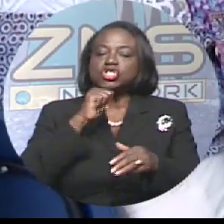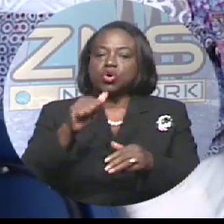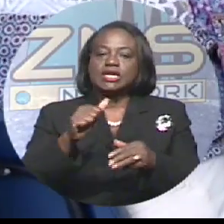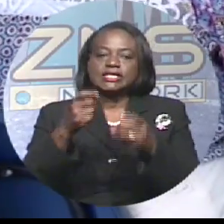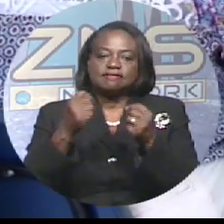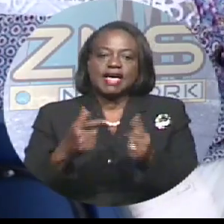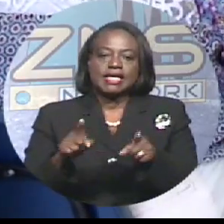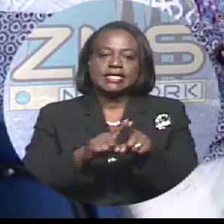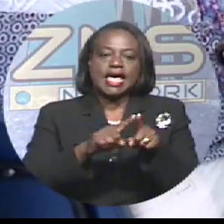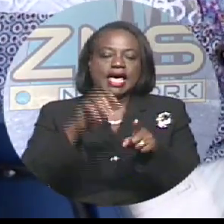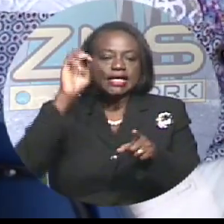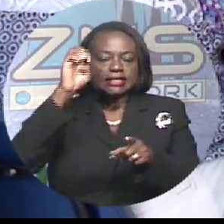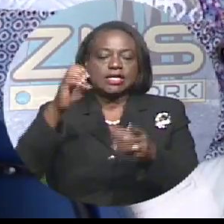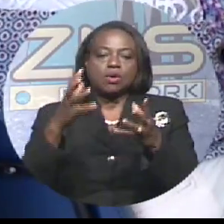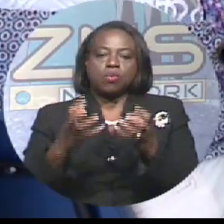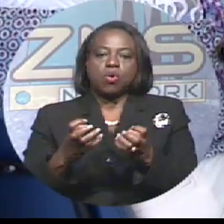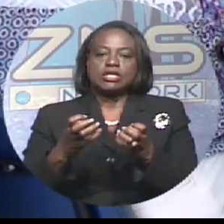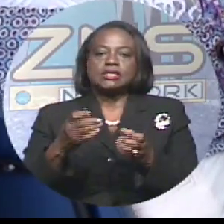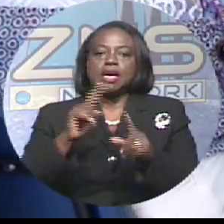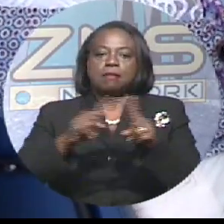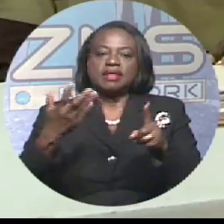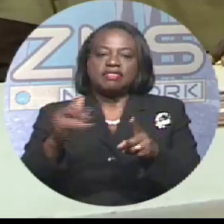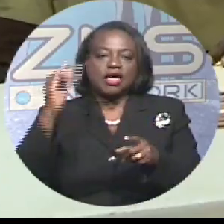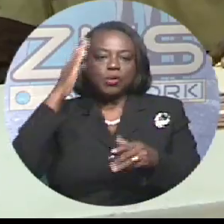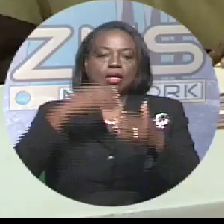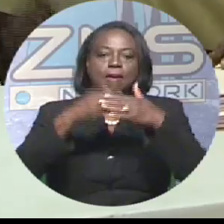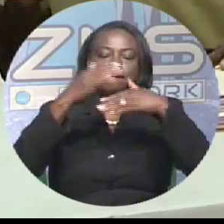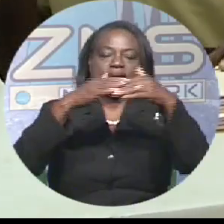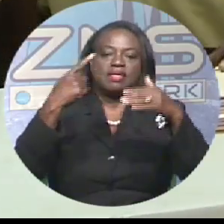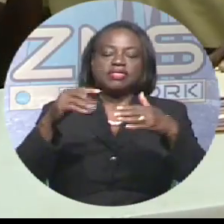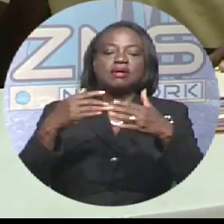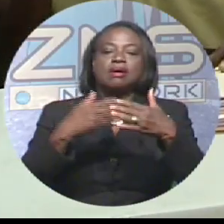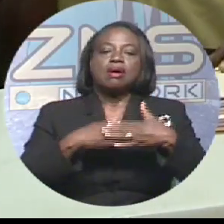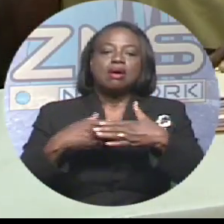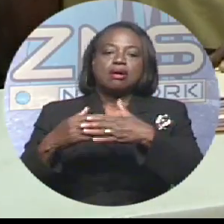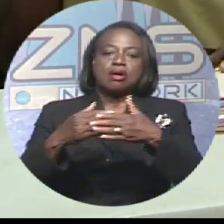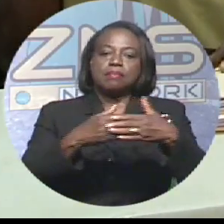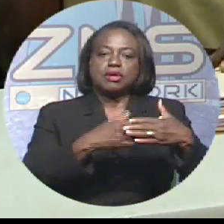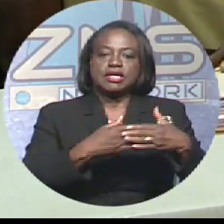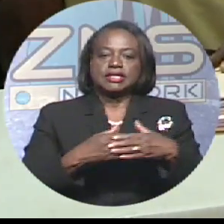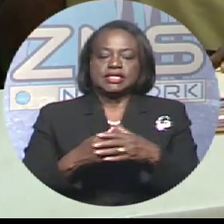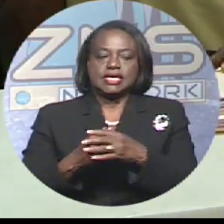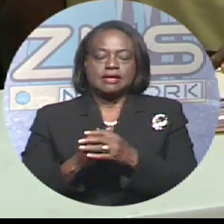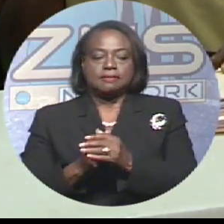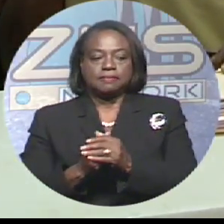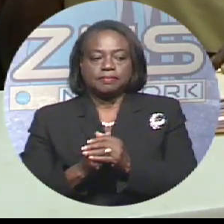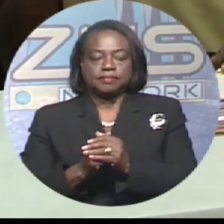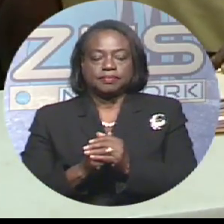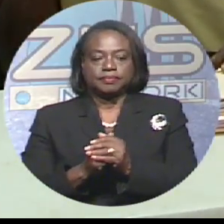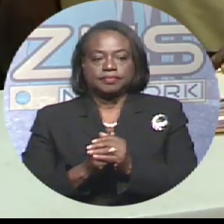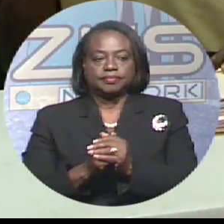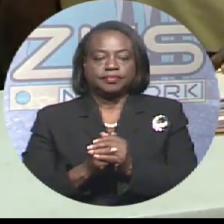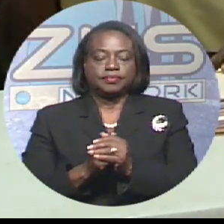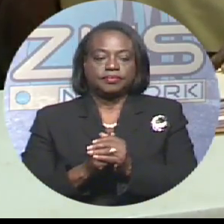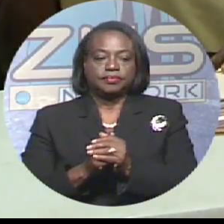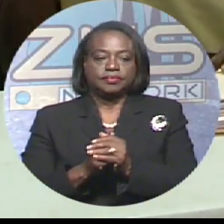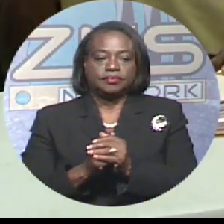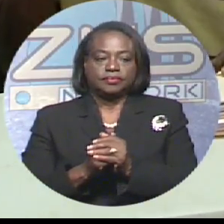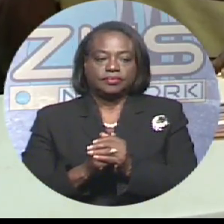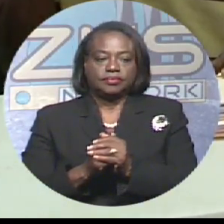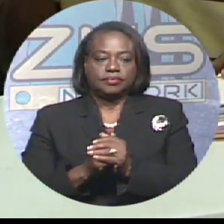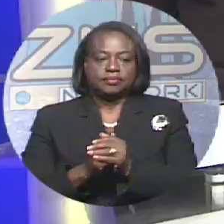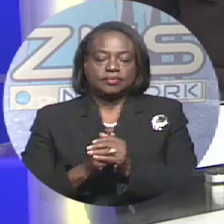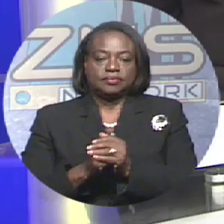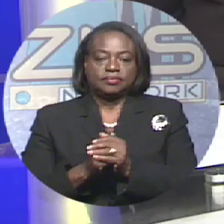the community that was devastated by Hurricane Joaquin. From Colonel Hill, Crooked Island, Cleopatra Murphy, ZNS